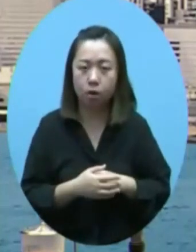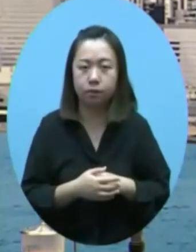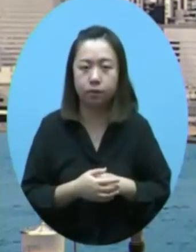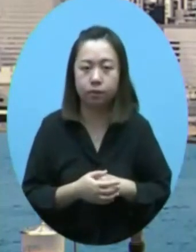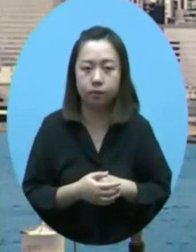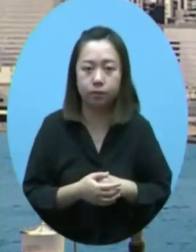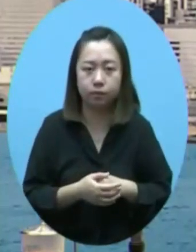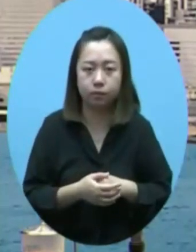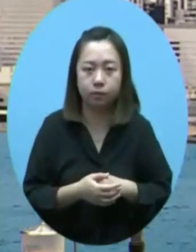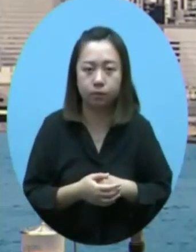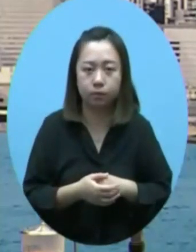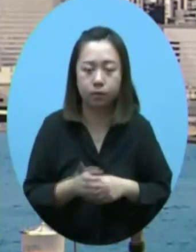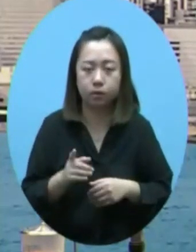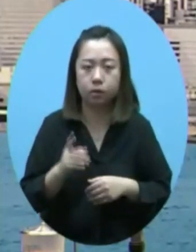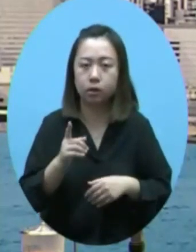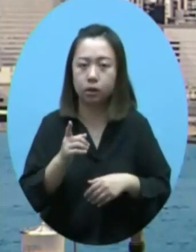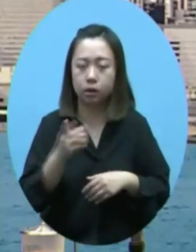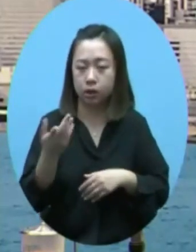and